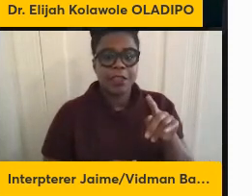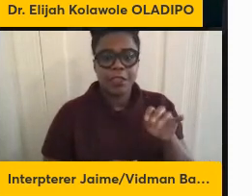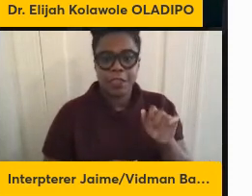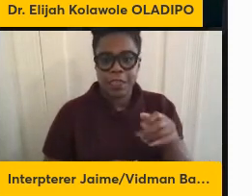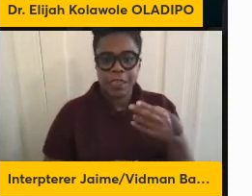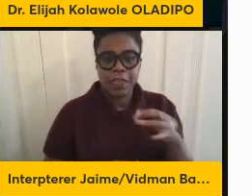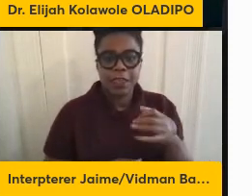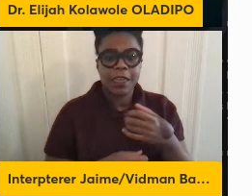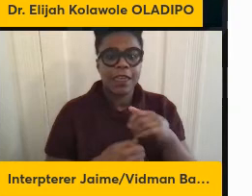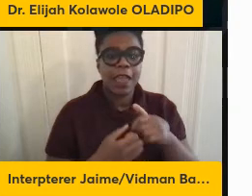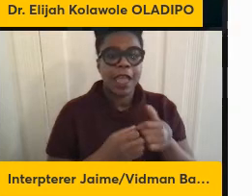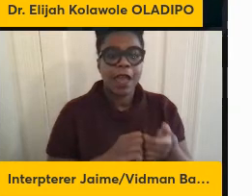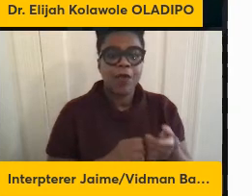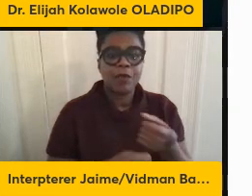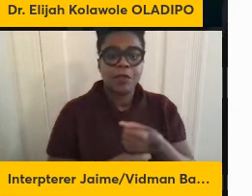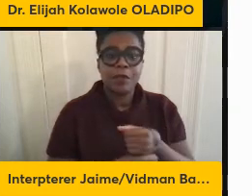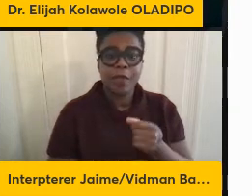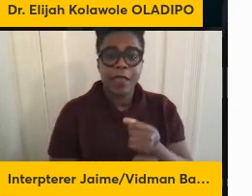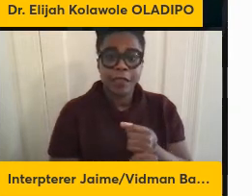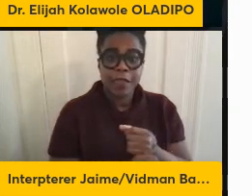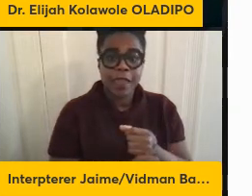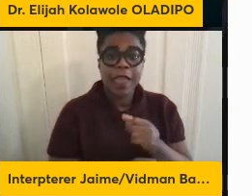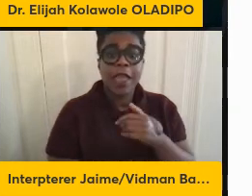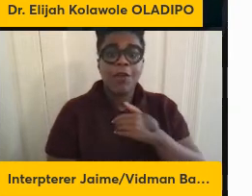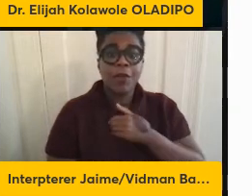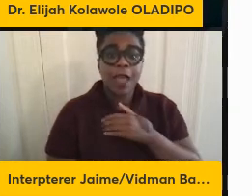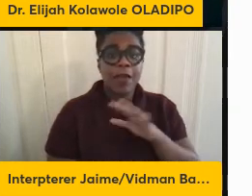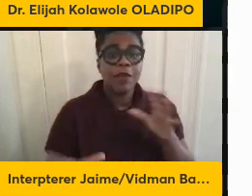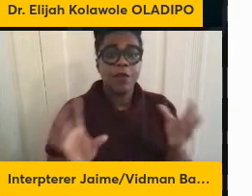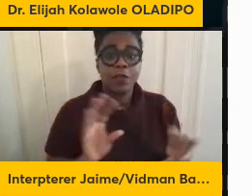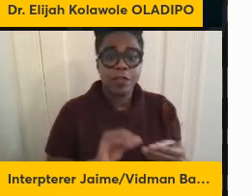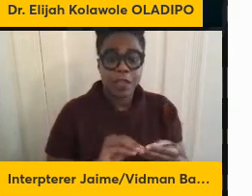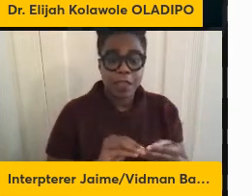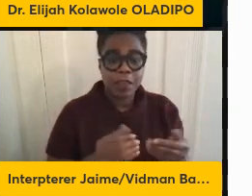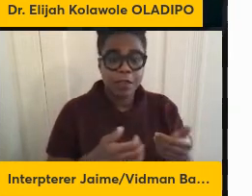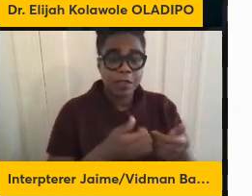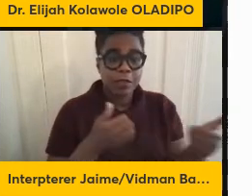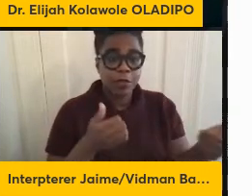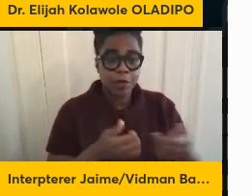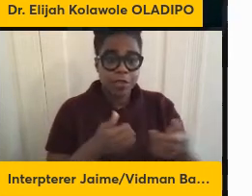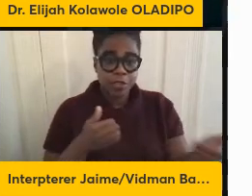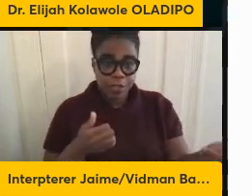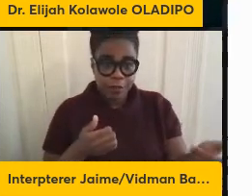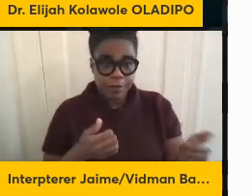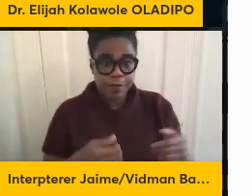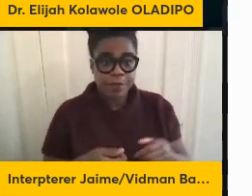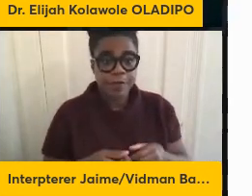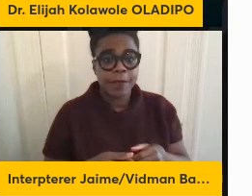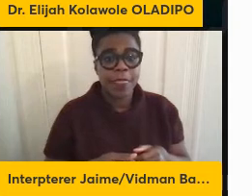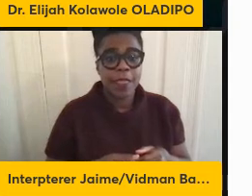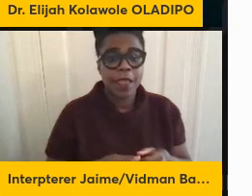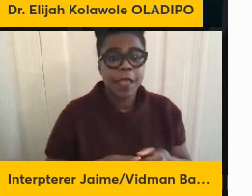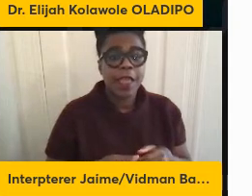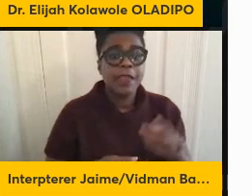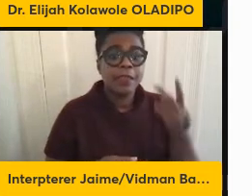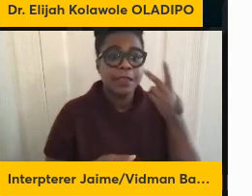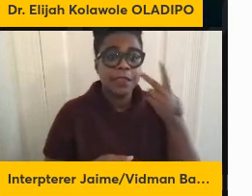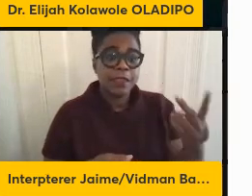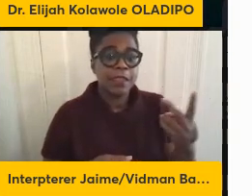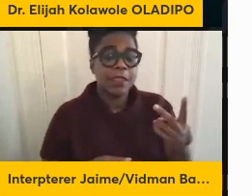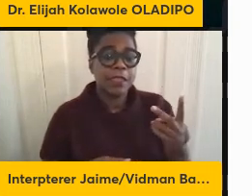produced by this. And we have the total T cell populations, how it then is that the CD4 T